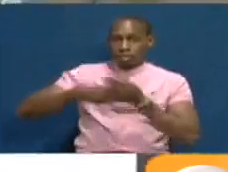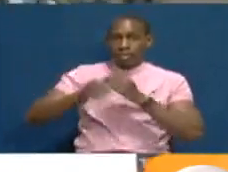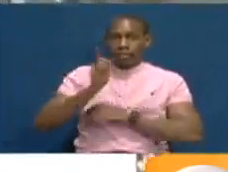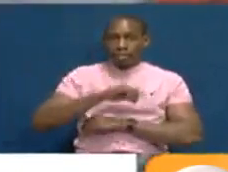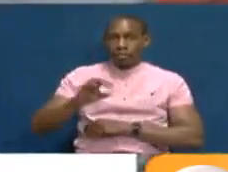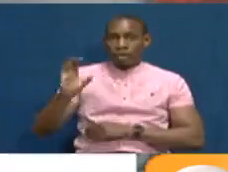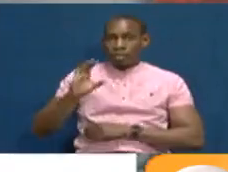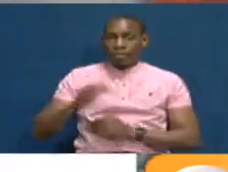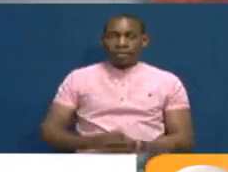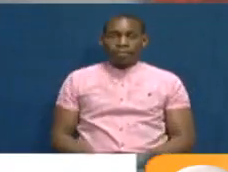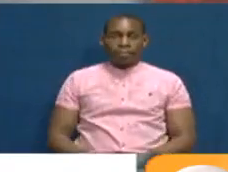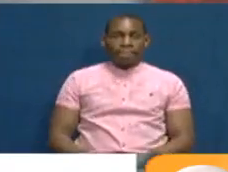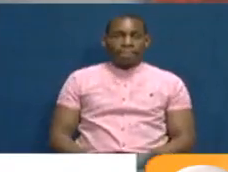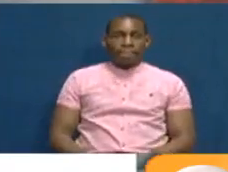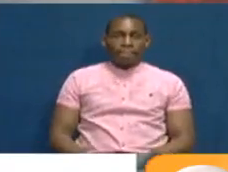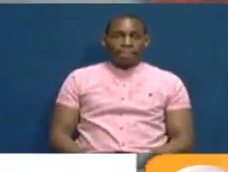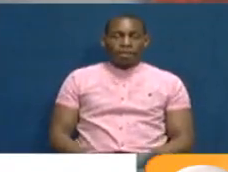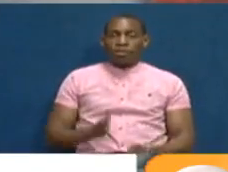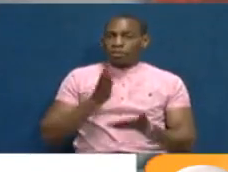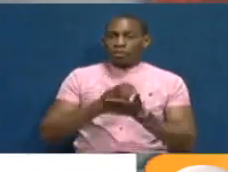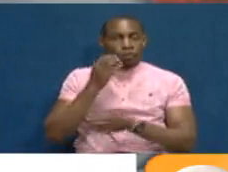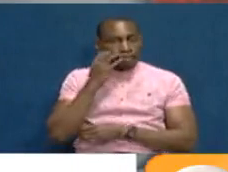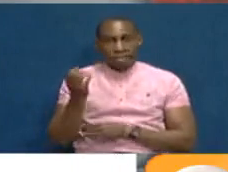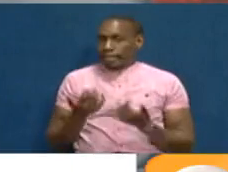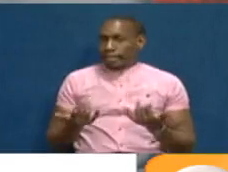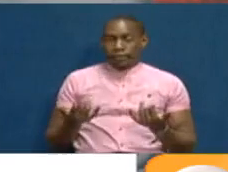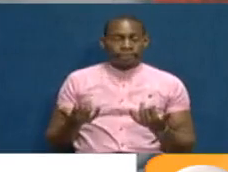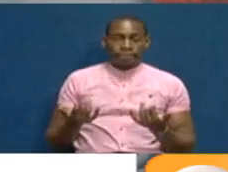to consumers. It's sad. I mean,